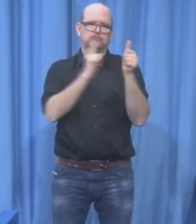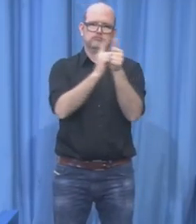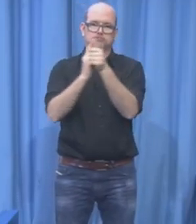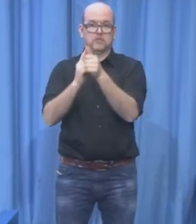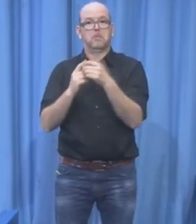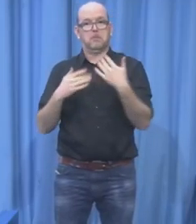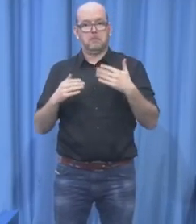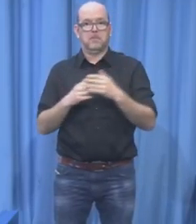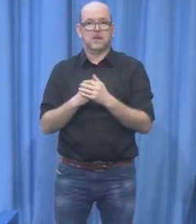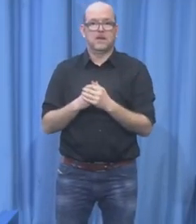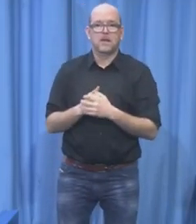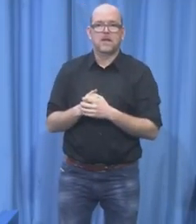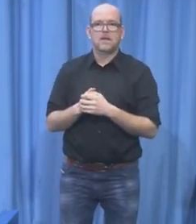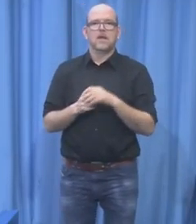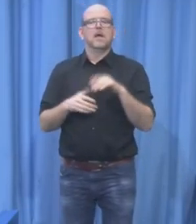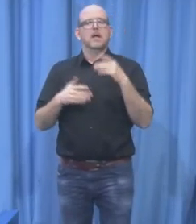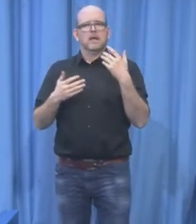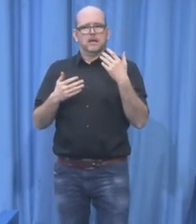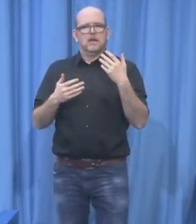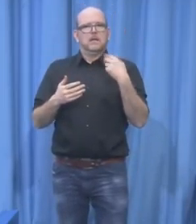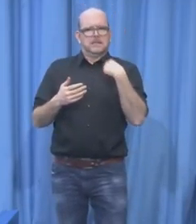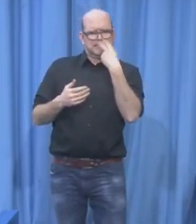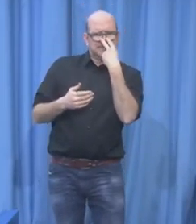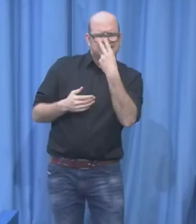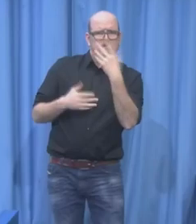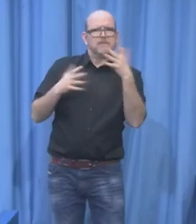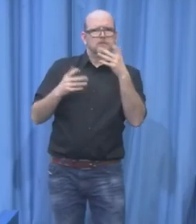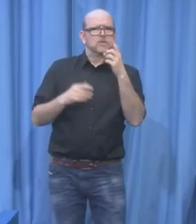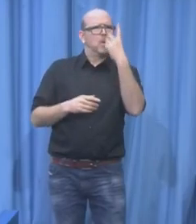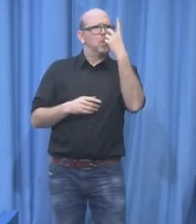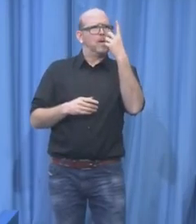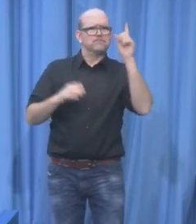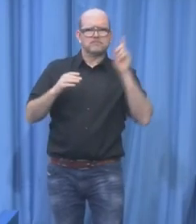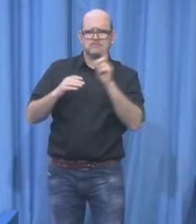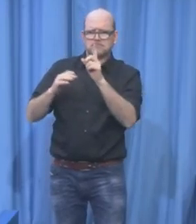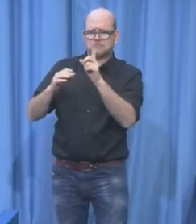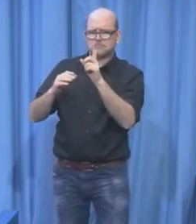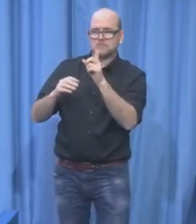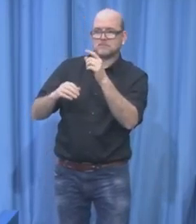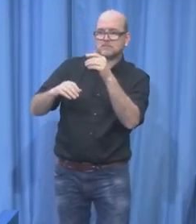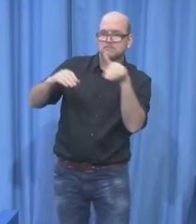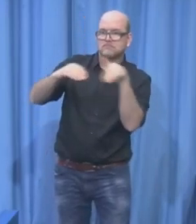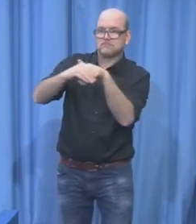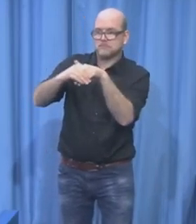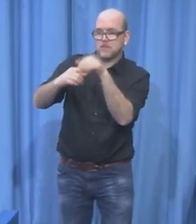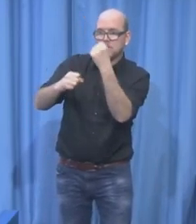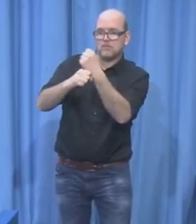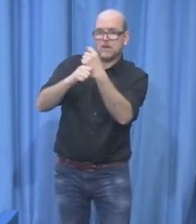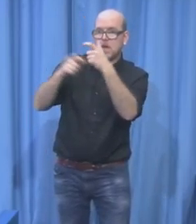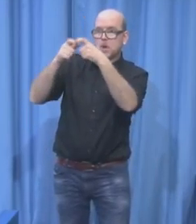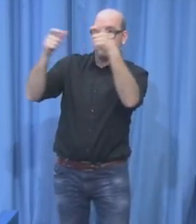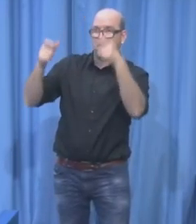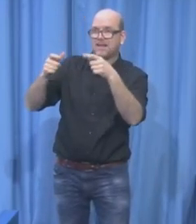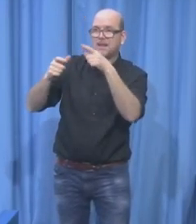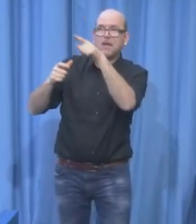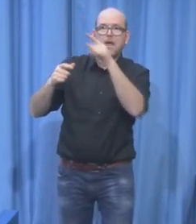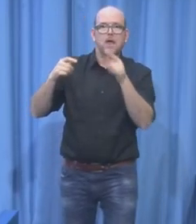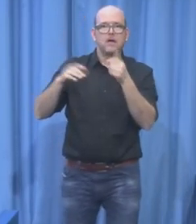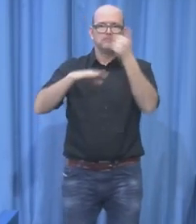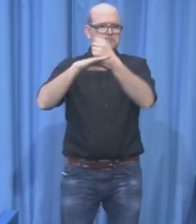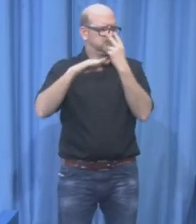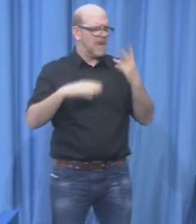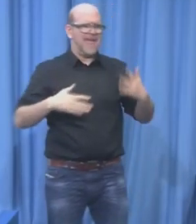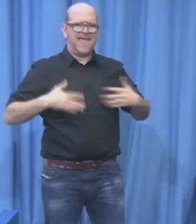with the program. The city that we come from is a little town called Sarnia, and the city of Sarnia itself